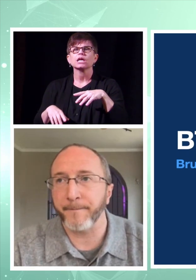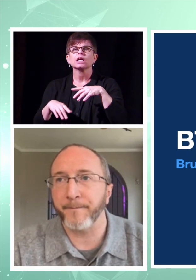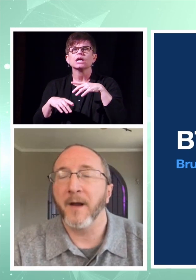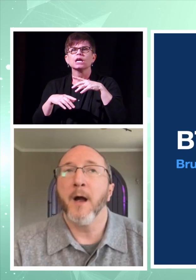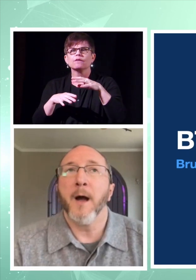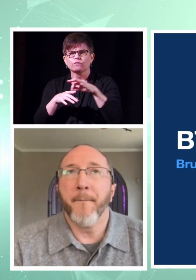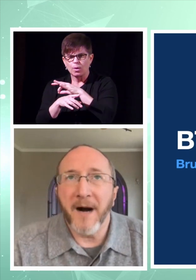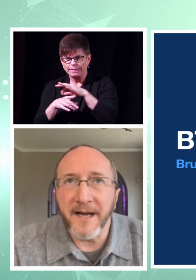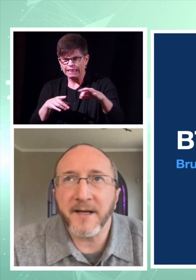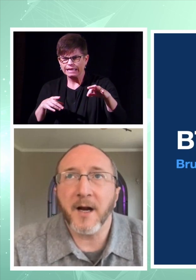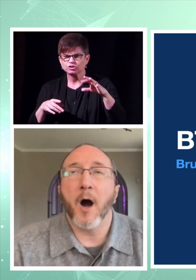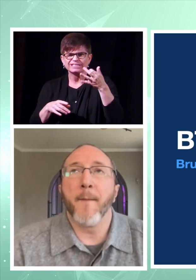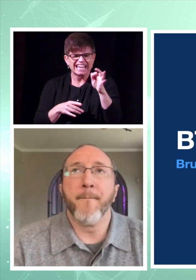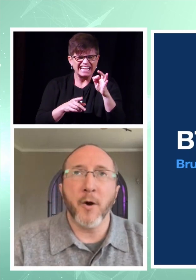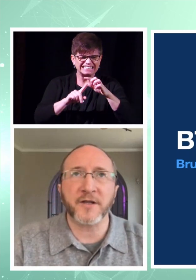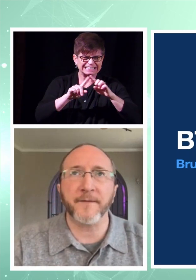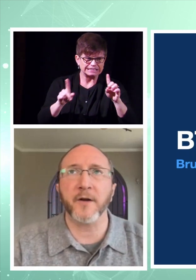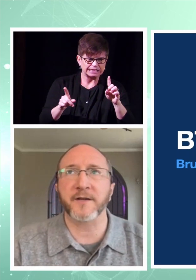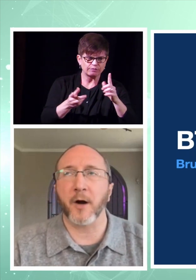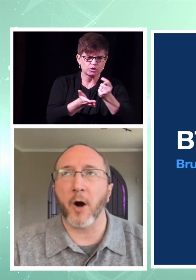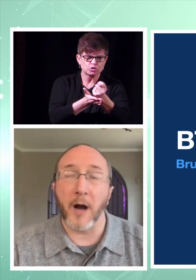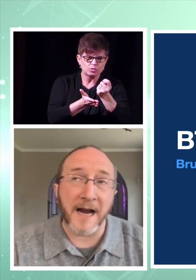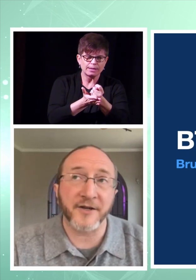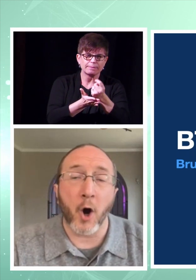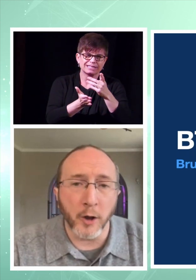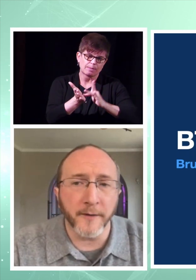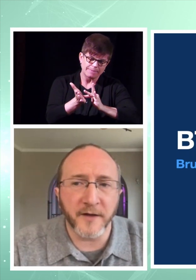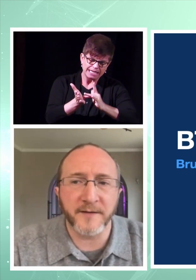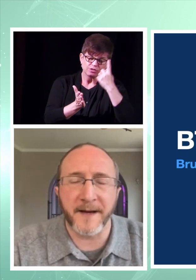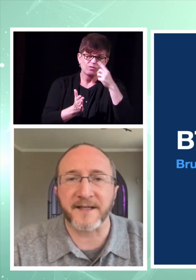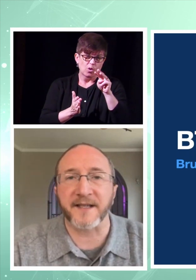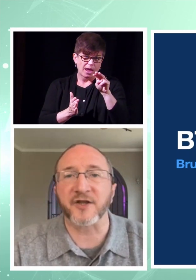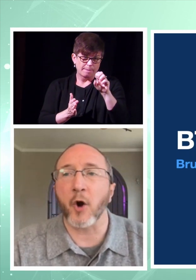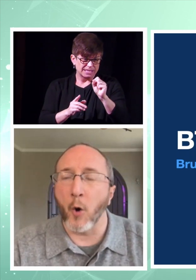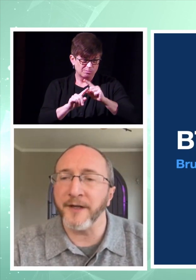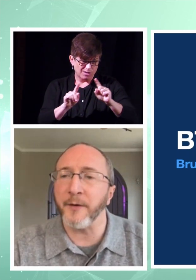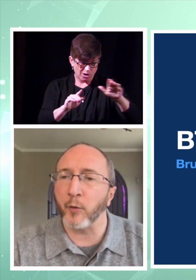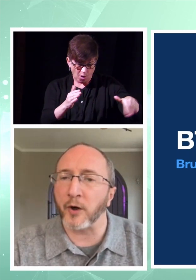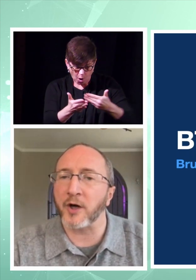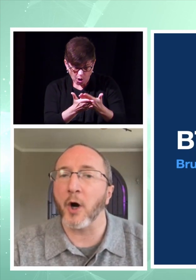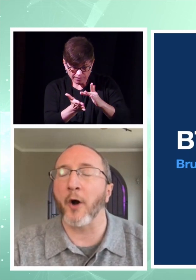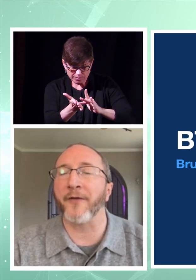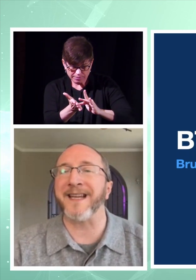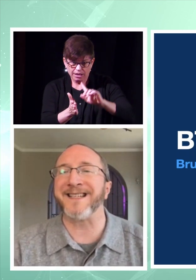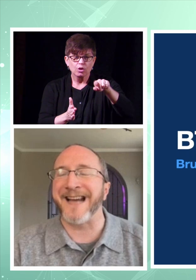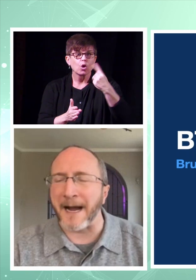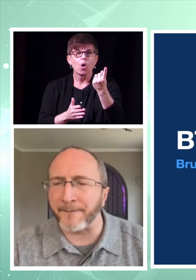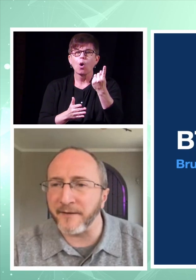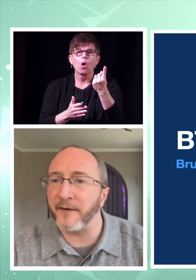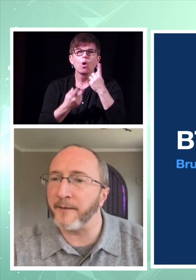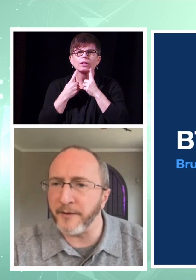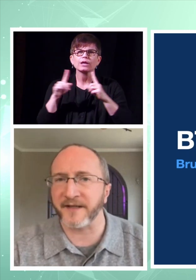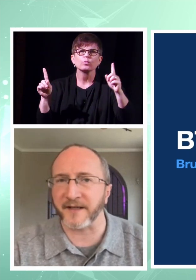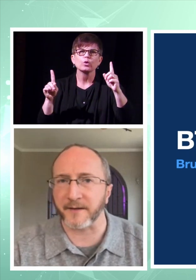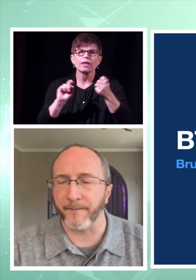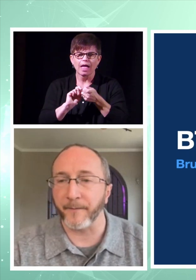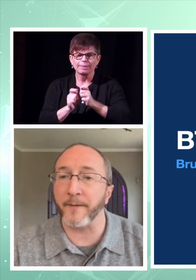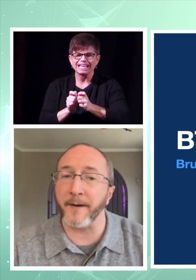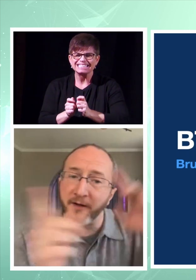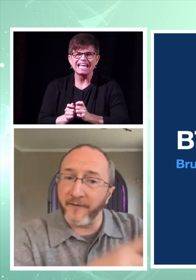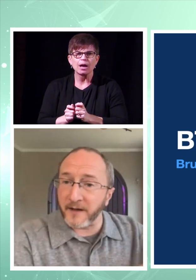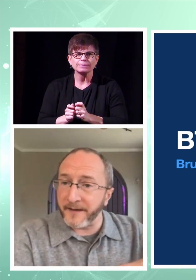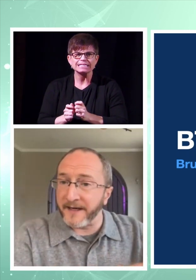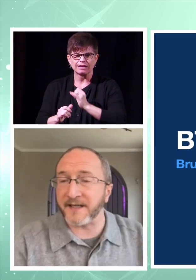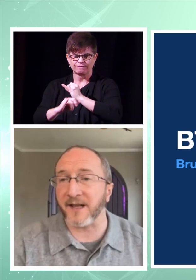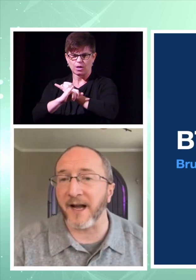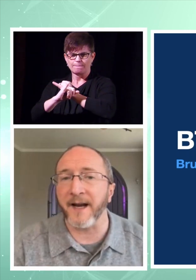MS. But most of those, actually all of those medicines only work on the adaptive immune system.